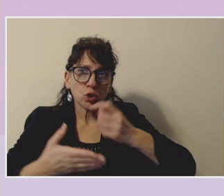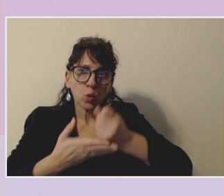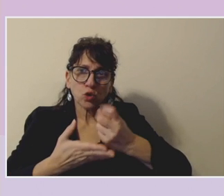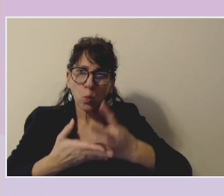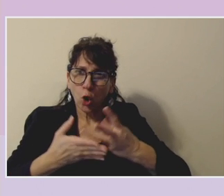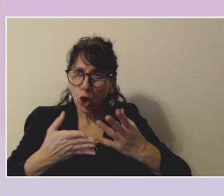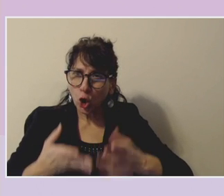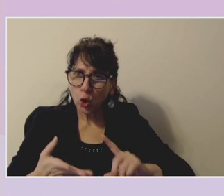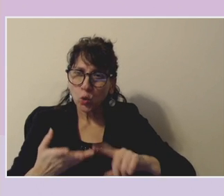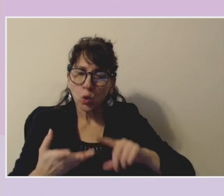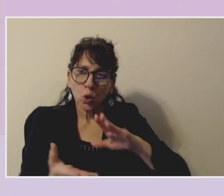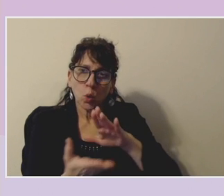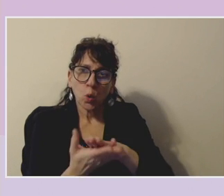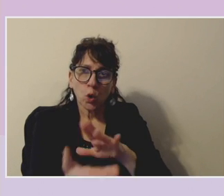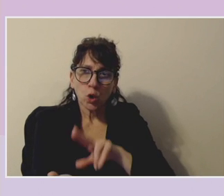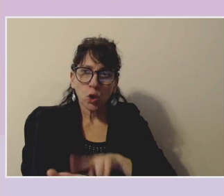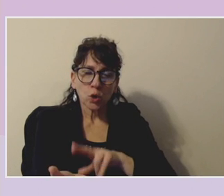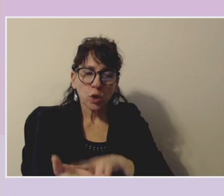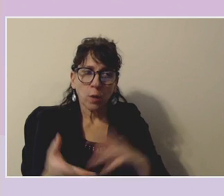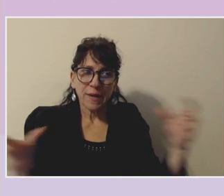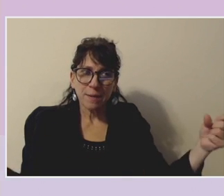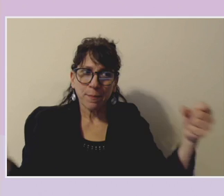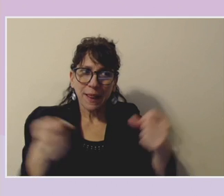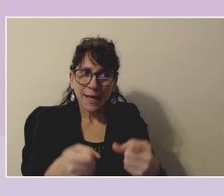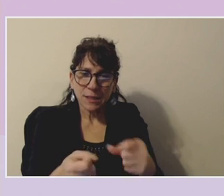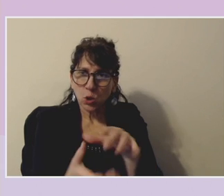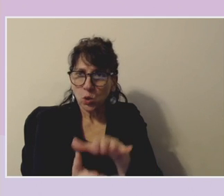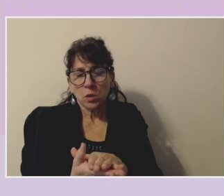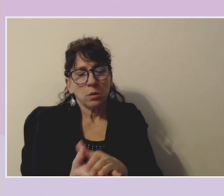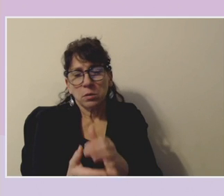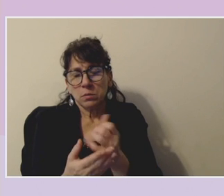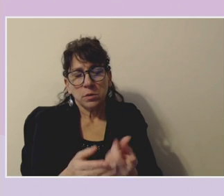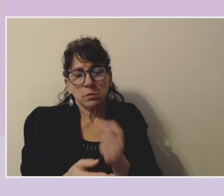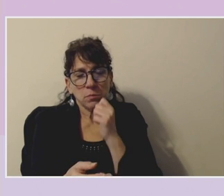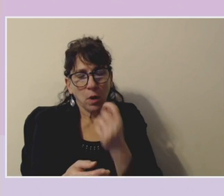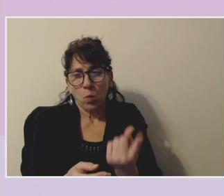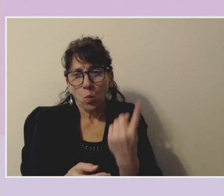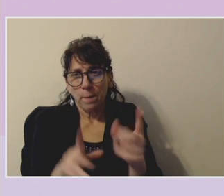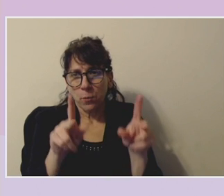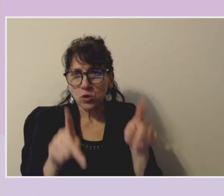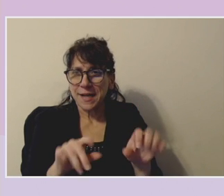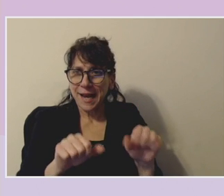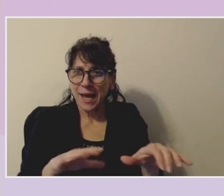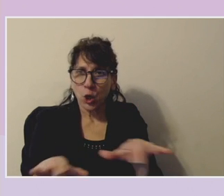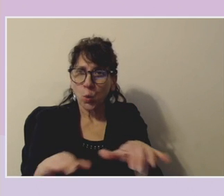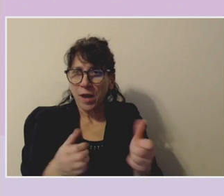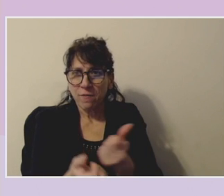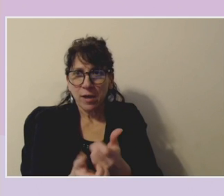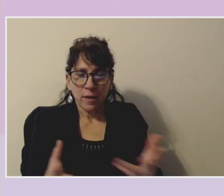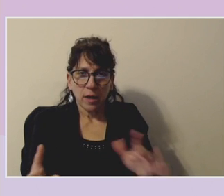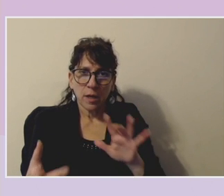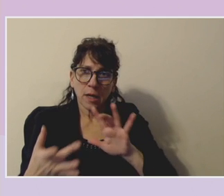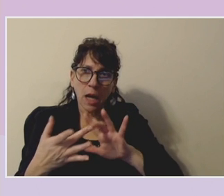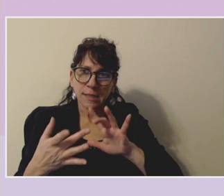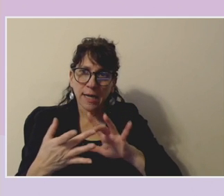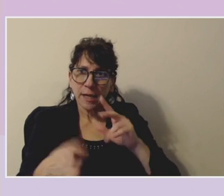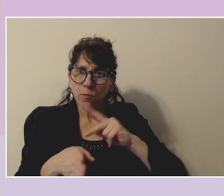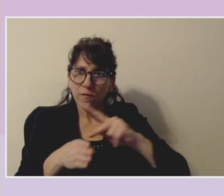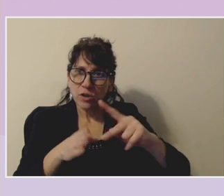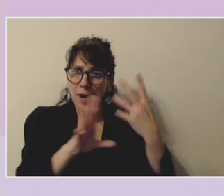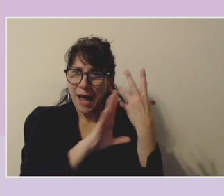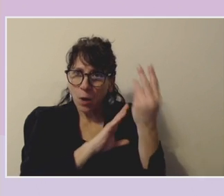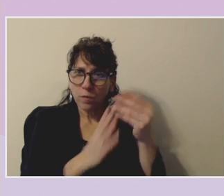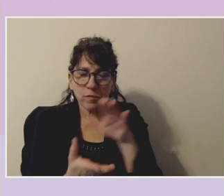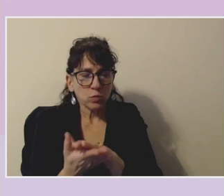be placed at schools? No one practitioner can do it all. And contracting with professionals outside of a school is not the